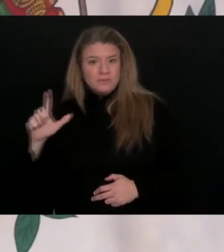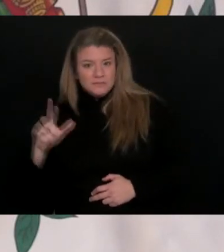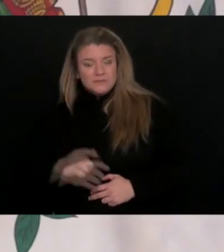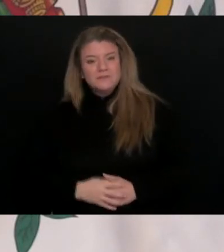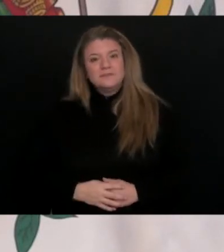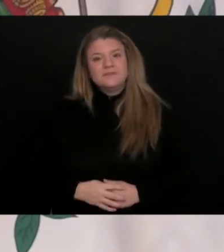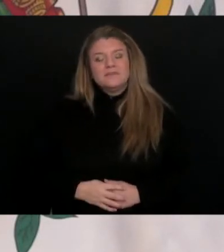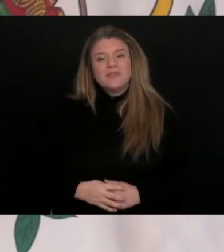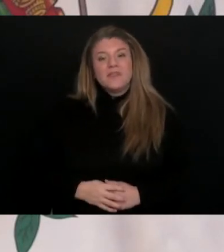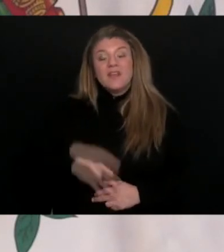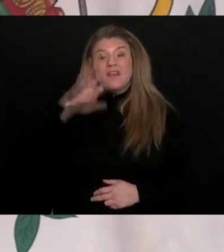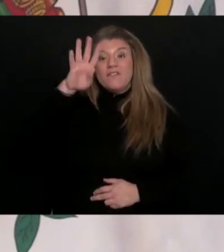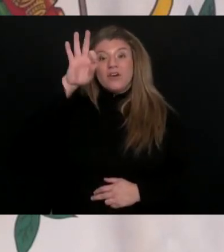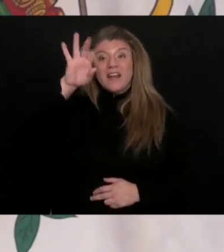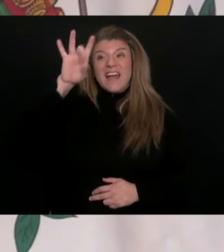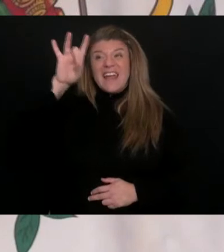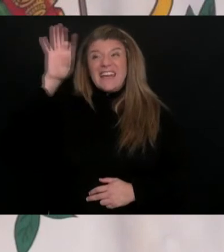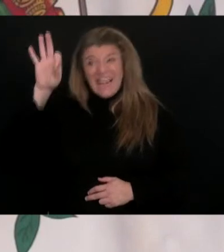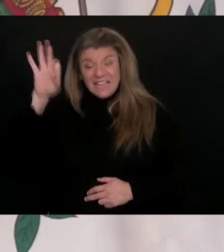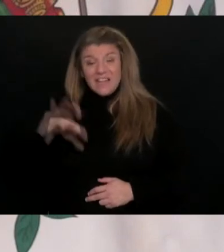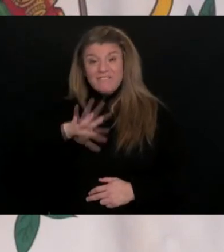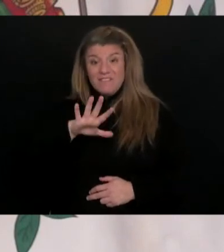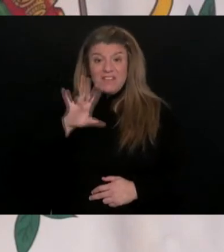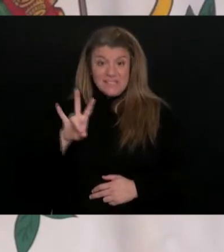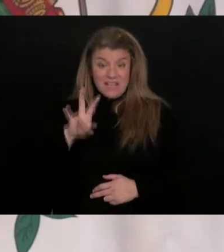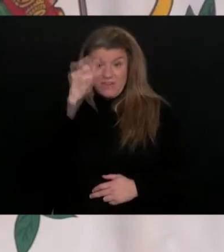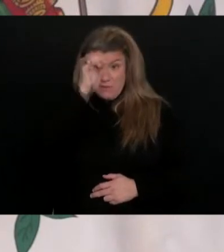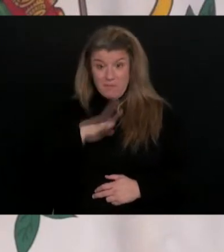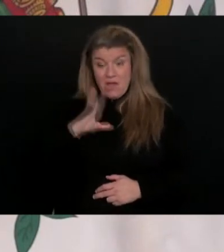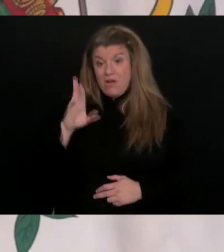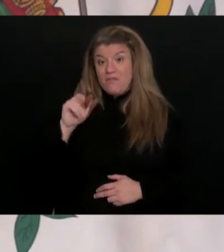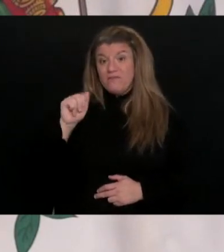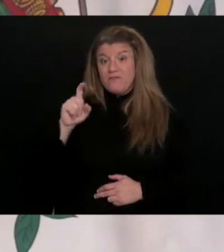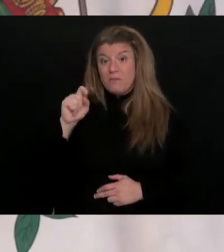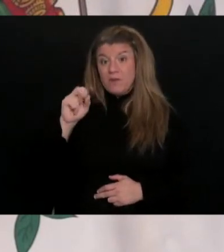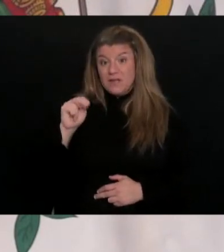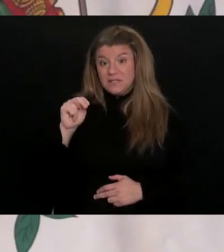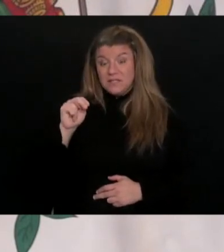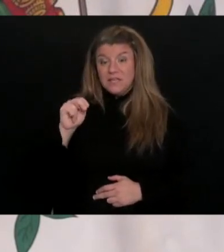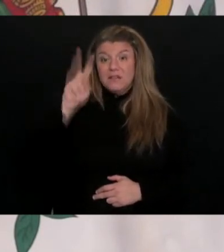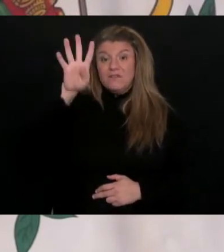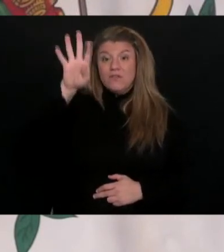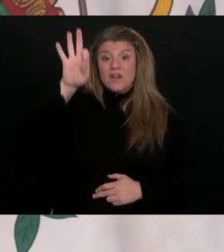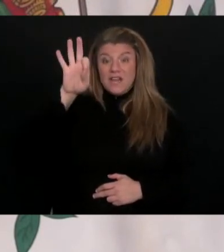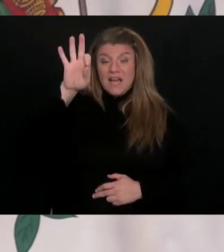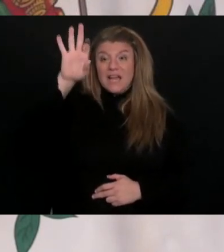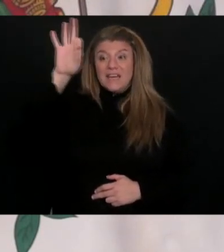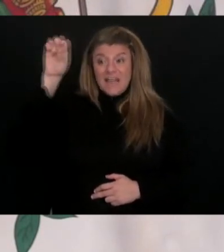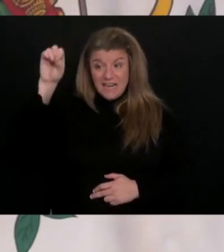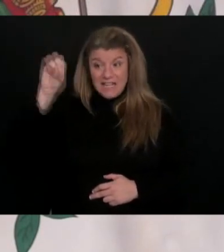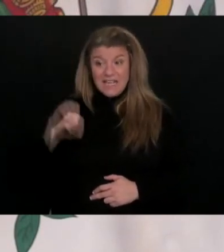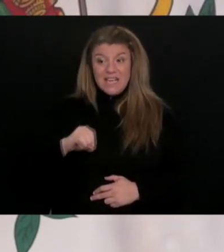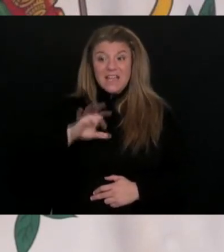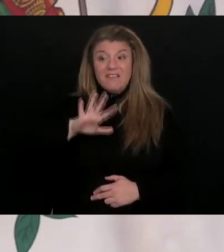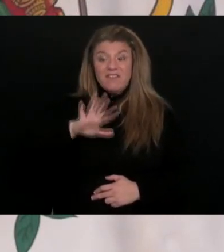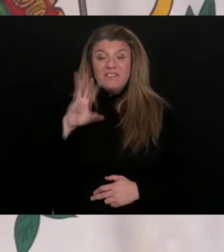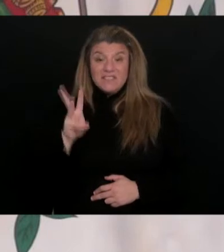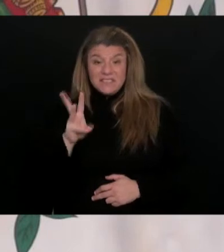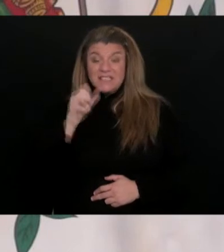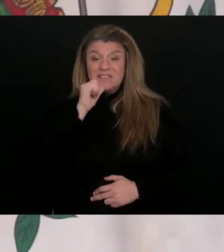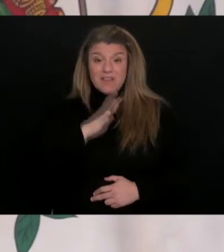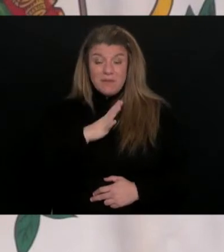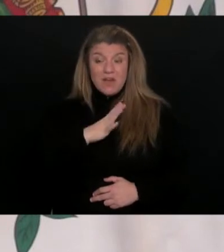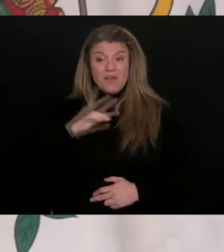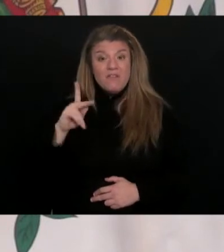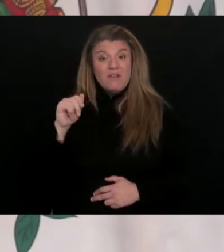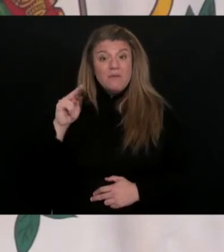The 4,989th death, a 57-year-old male from Braxton County. The 4,990th death, a 56-year-old female